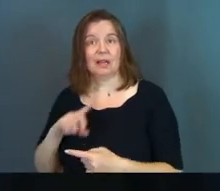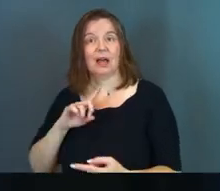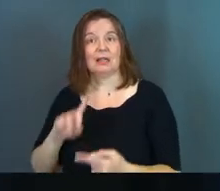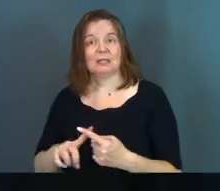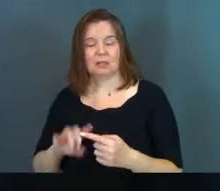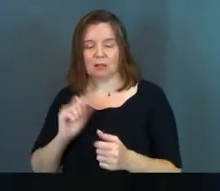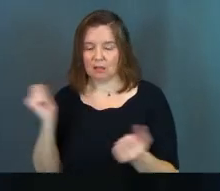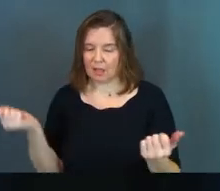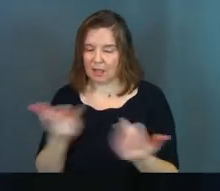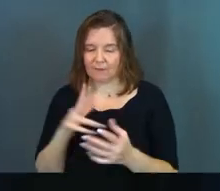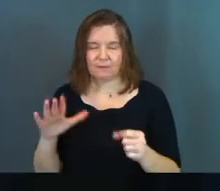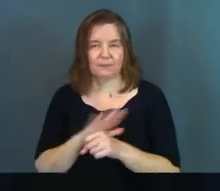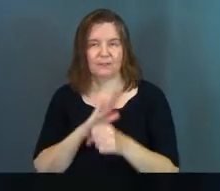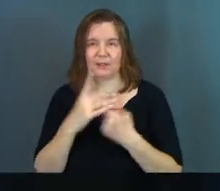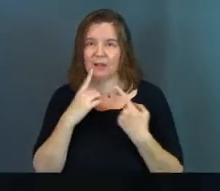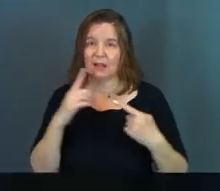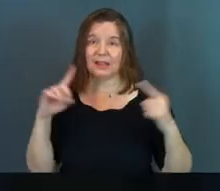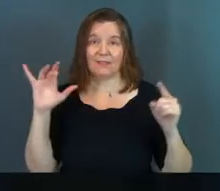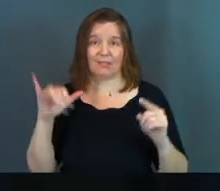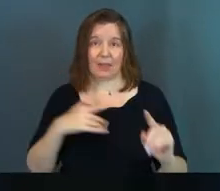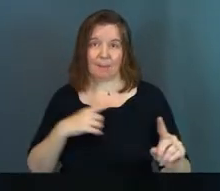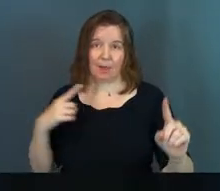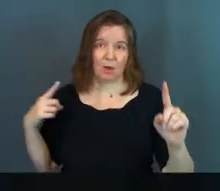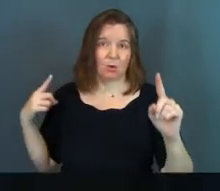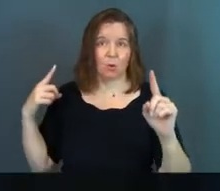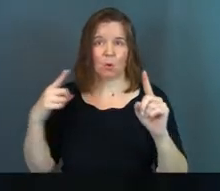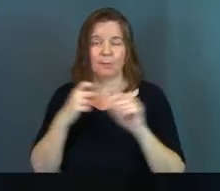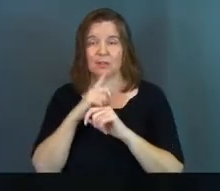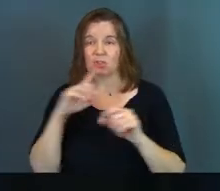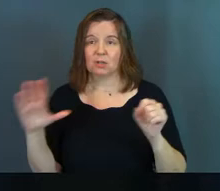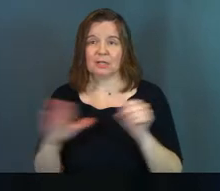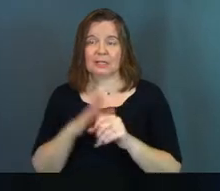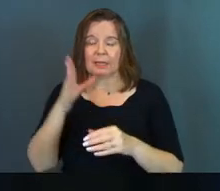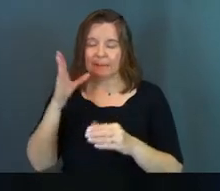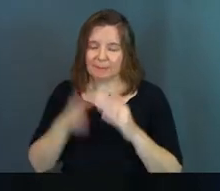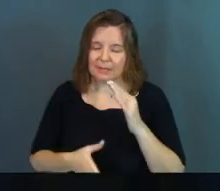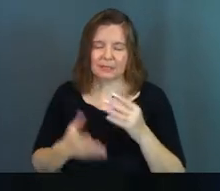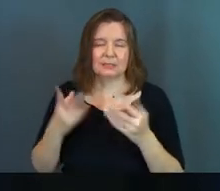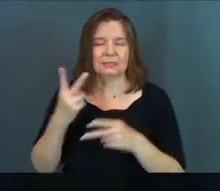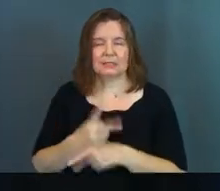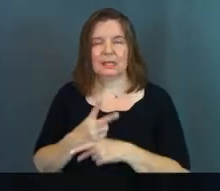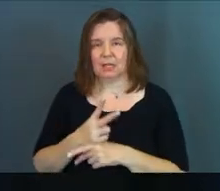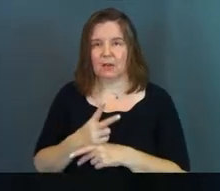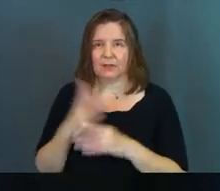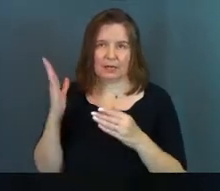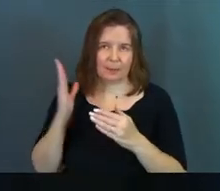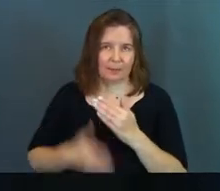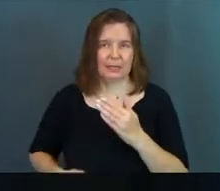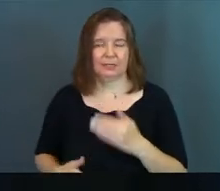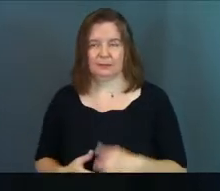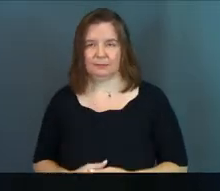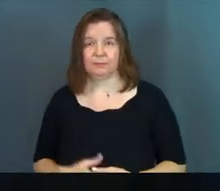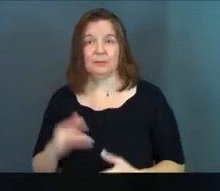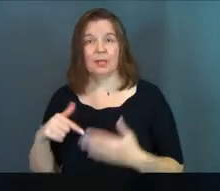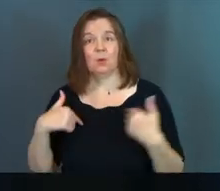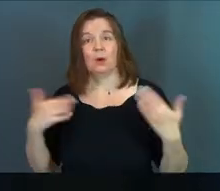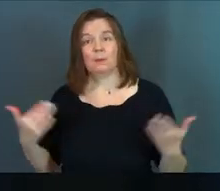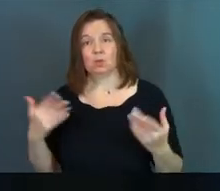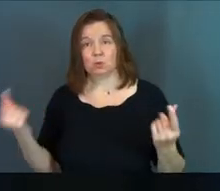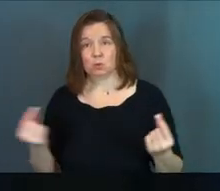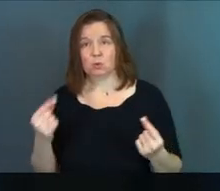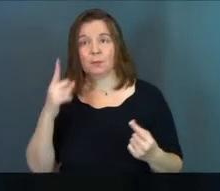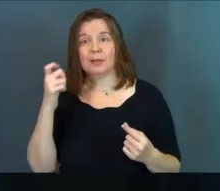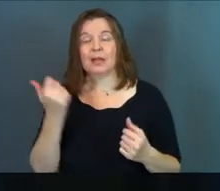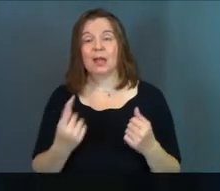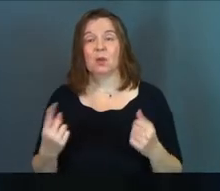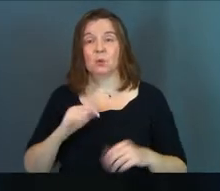it's all fulfilled and accomplished. That's my goal, is to make sure it's completely taken care of and completed. That's what I'm here to do.